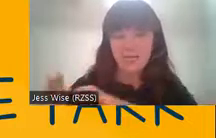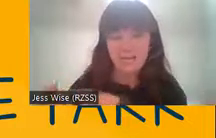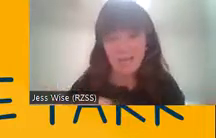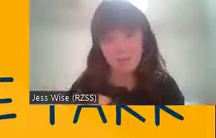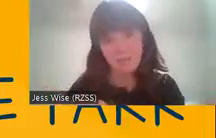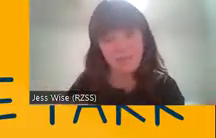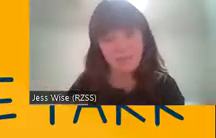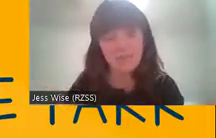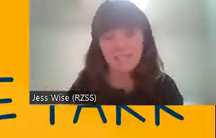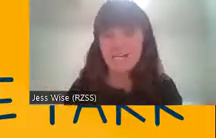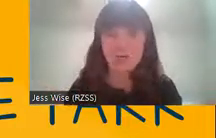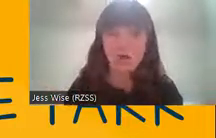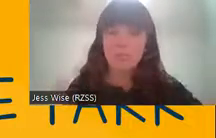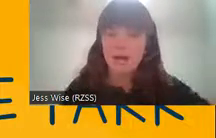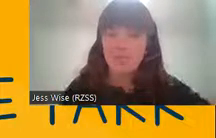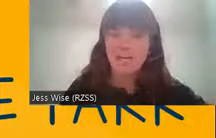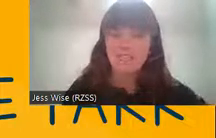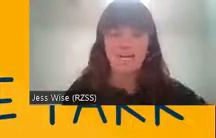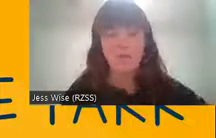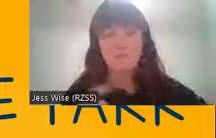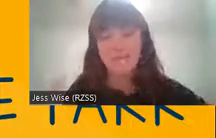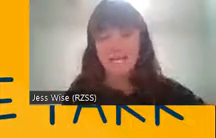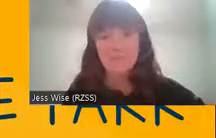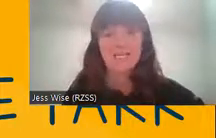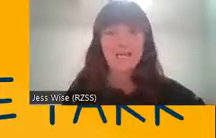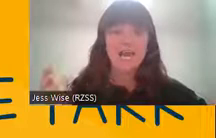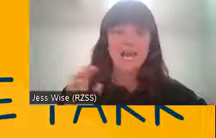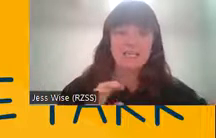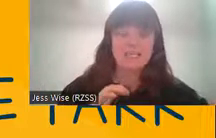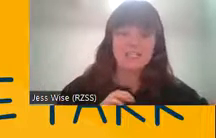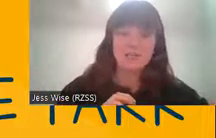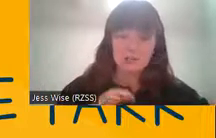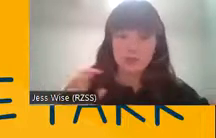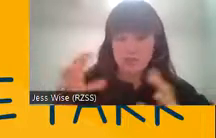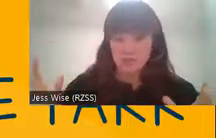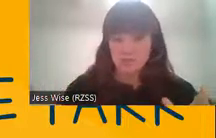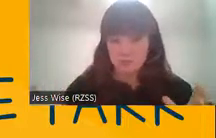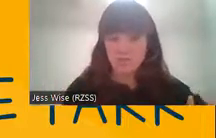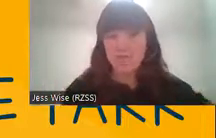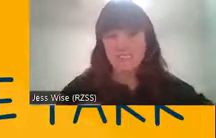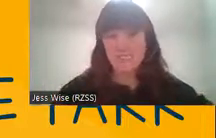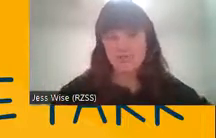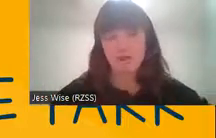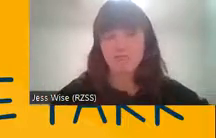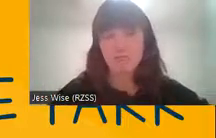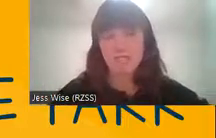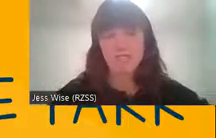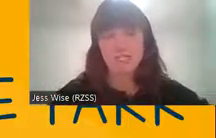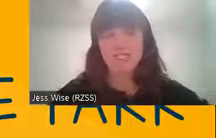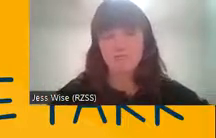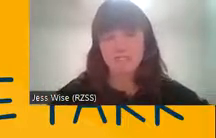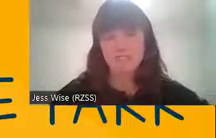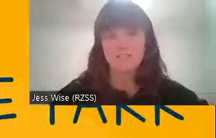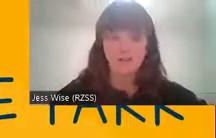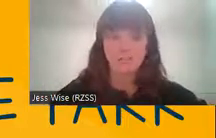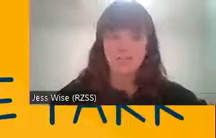to set up camp within. They can take along biofacts, games, and use that sort of space to interact with